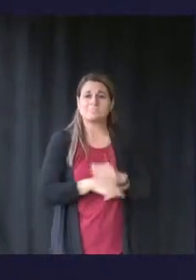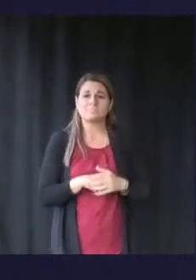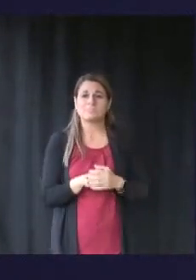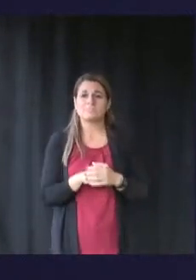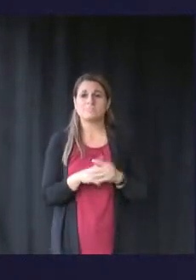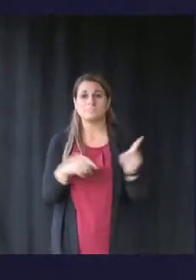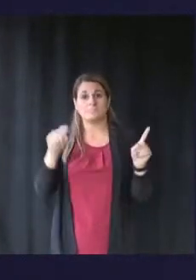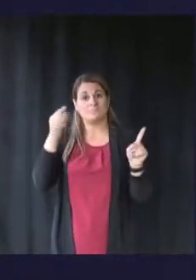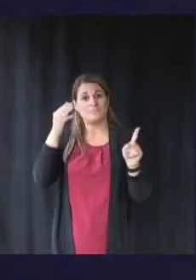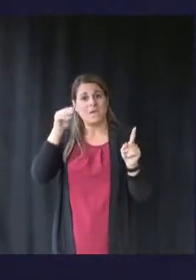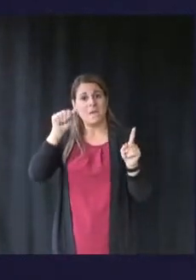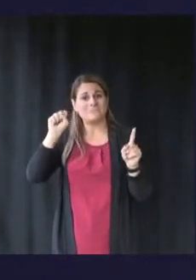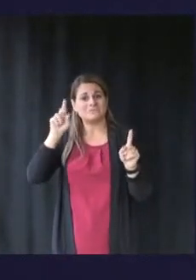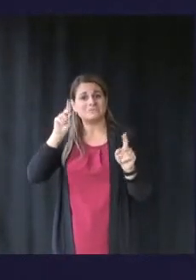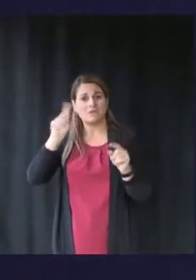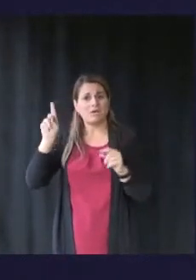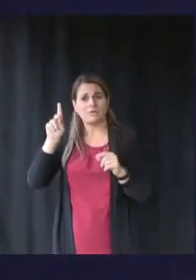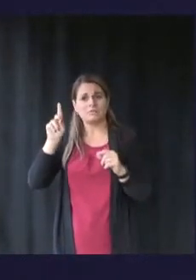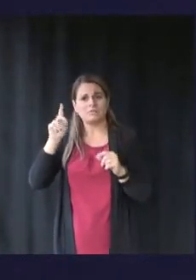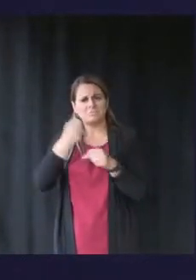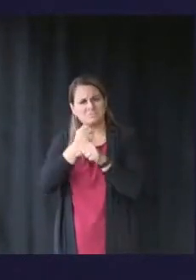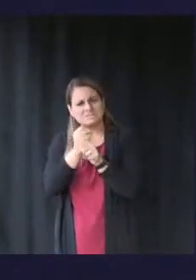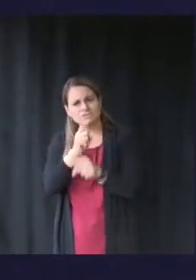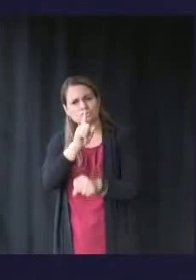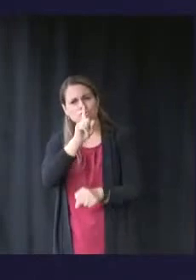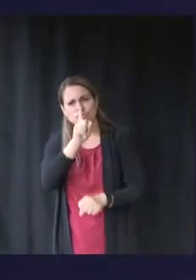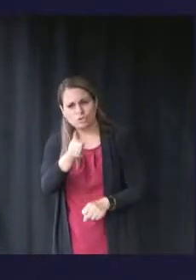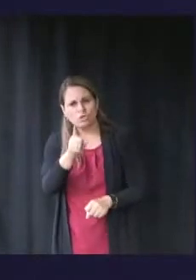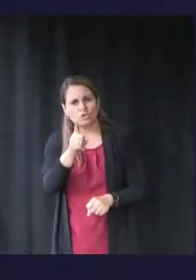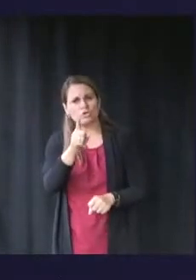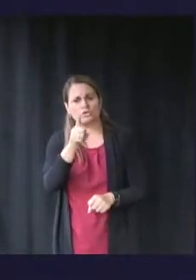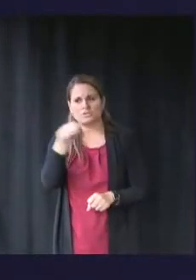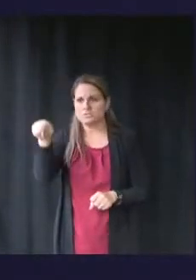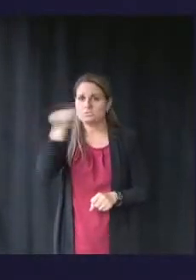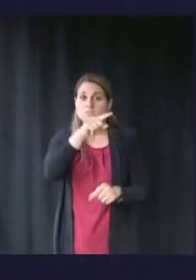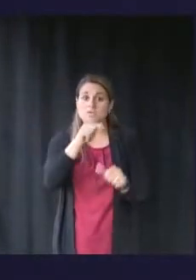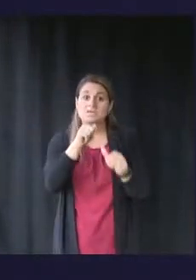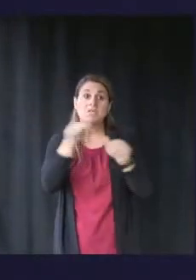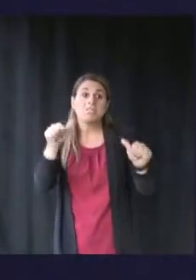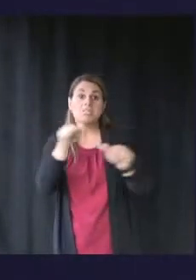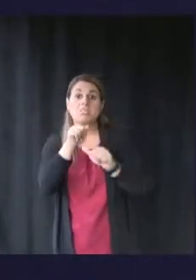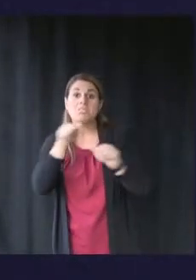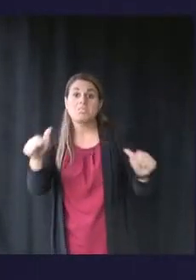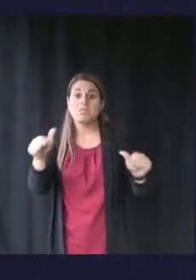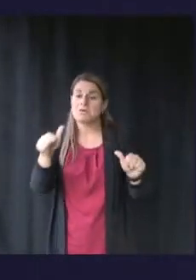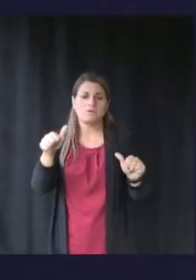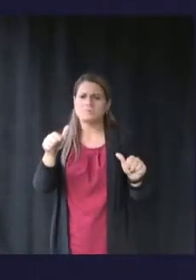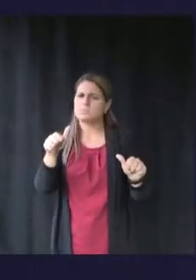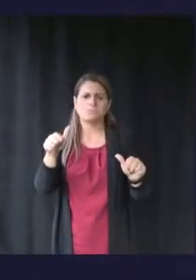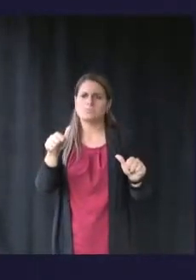one could deny their own eyes and what they saw.